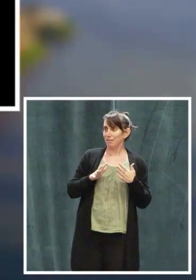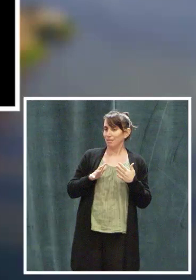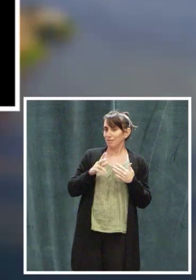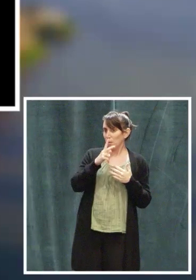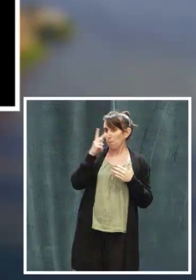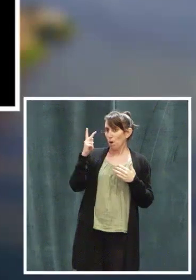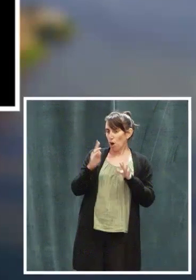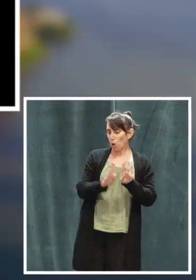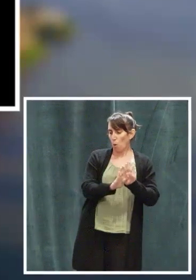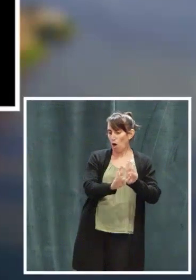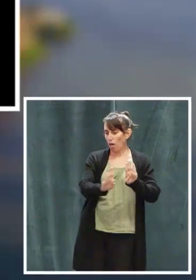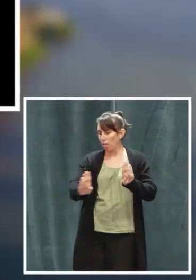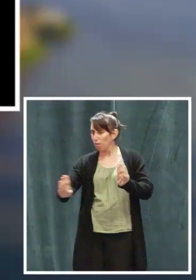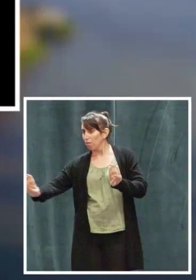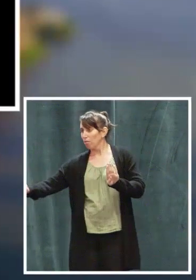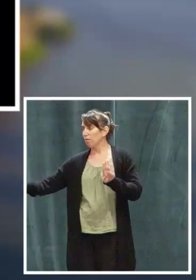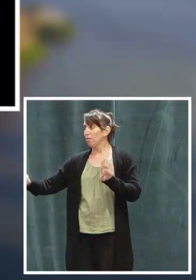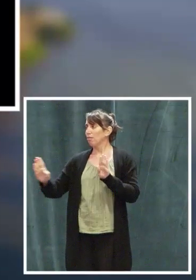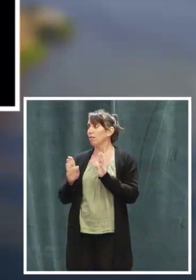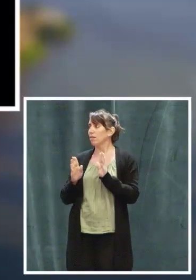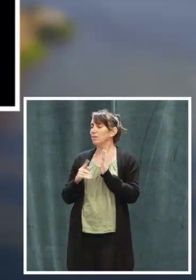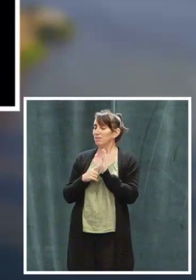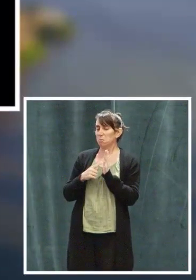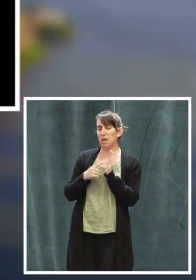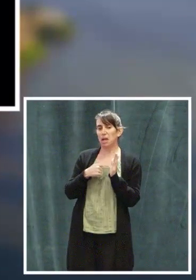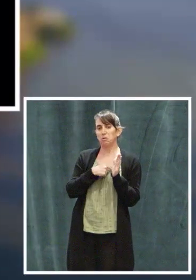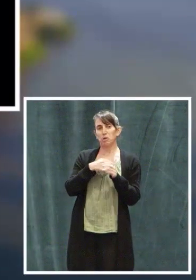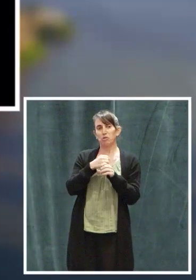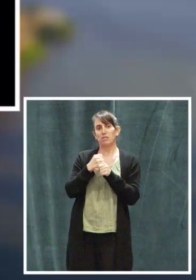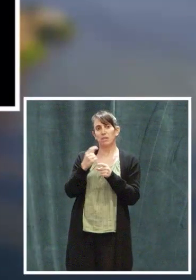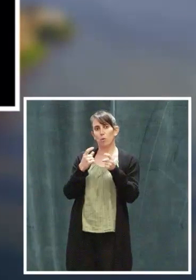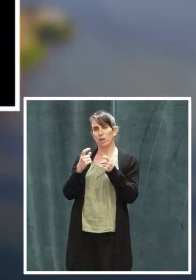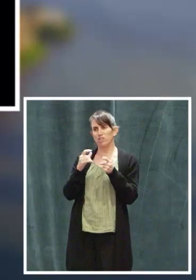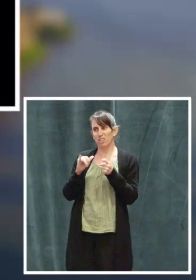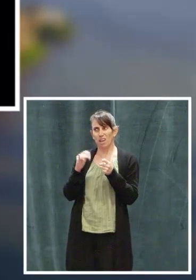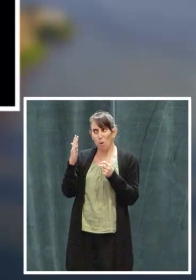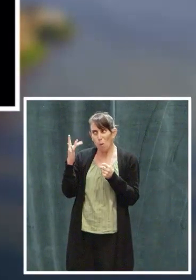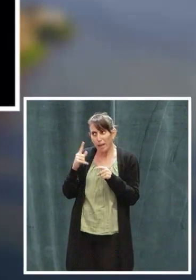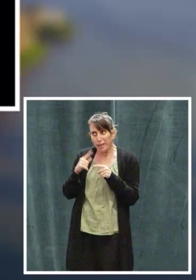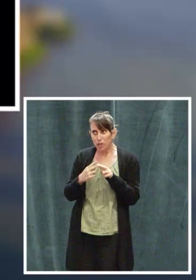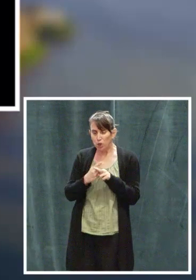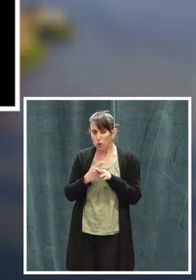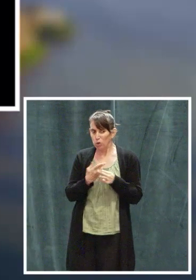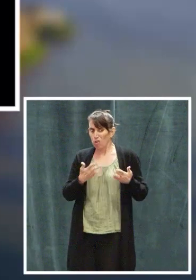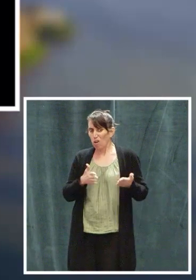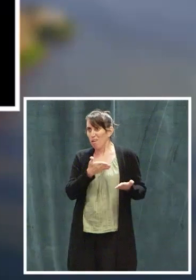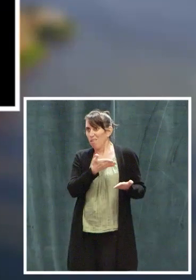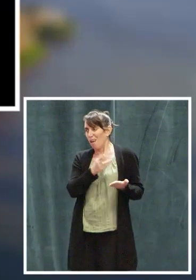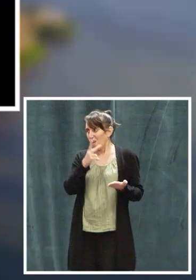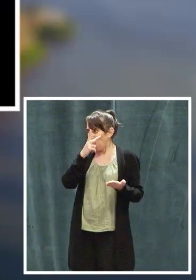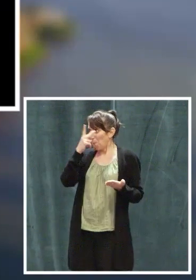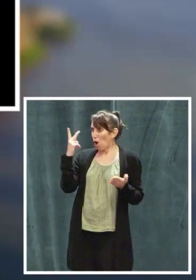park wall. And sometimes that we get some questions about why can't you just use the existing park wall.